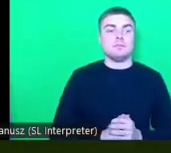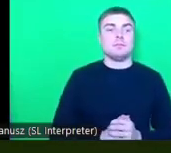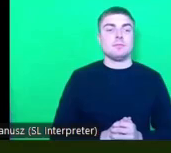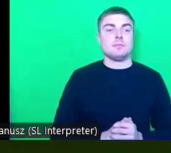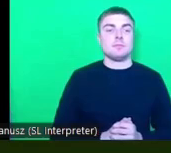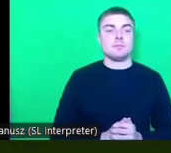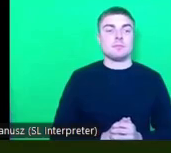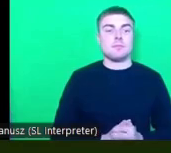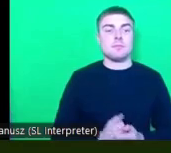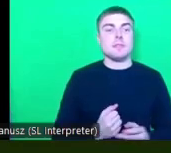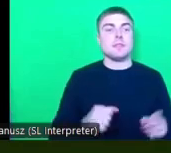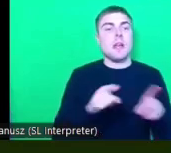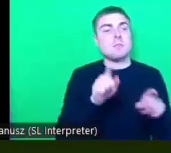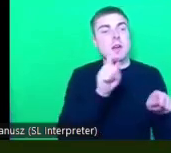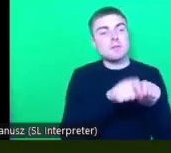of damaged